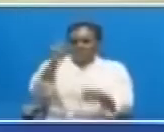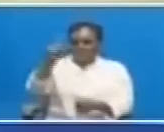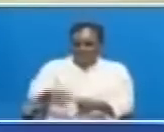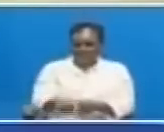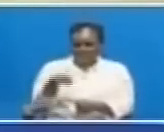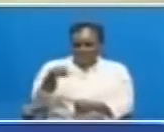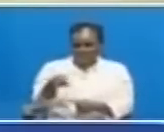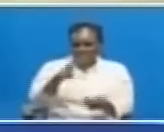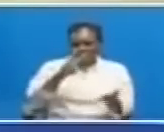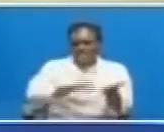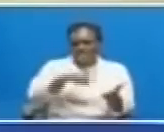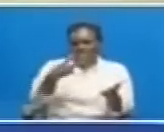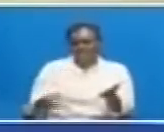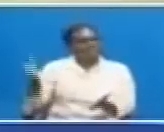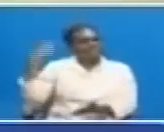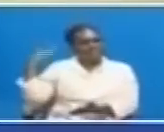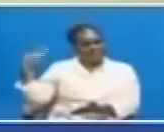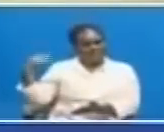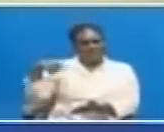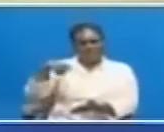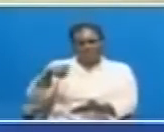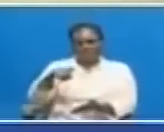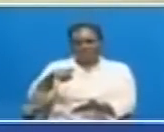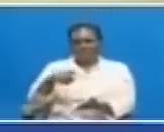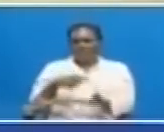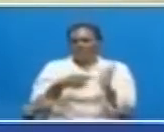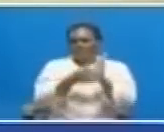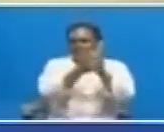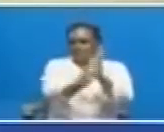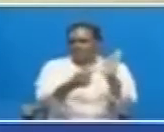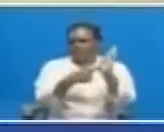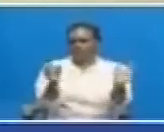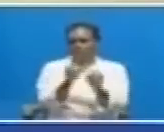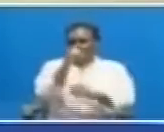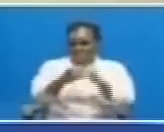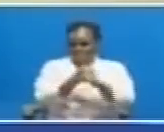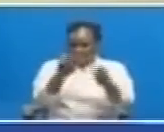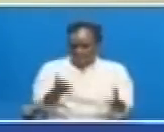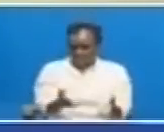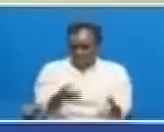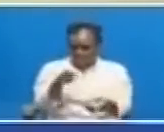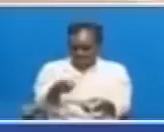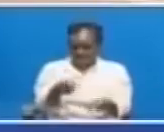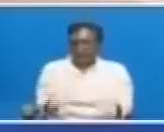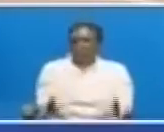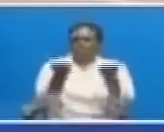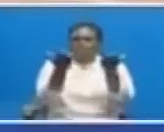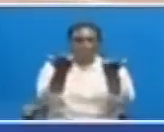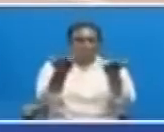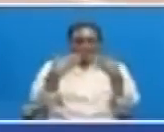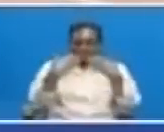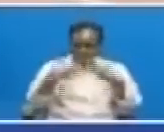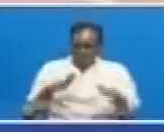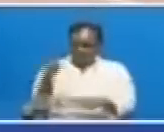really been a letdown for the past years that they have really not shown up. But this year I can really say that sprints have really woken up. The completion